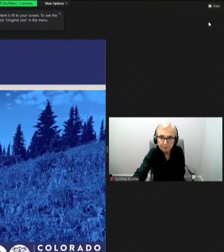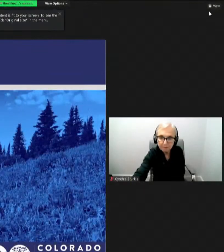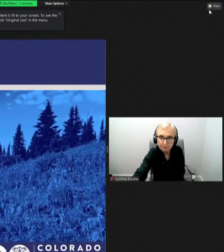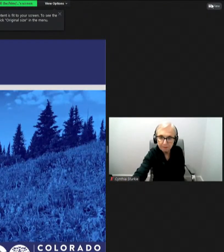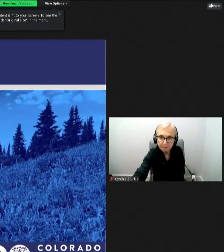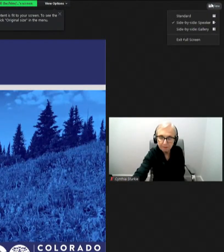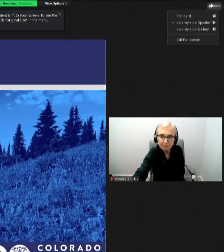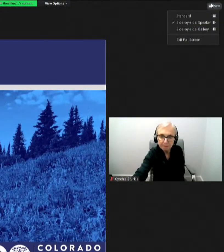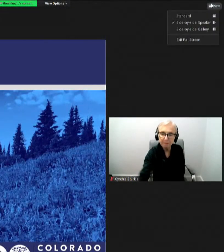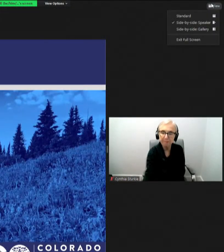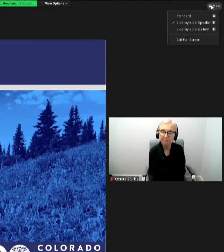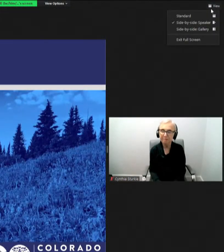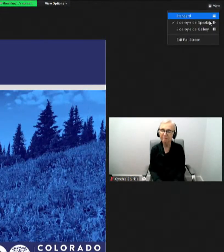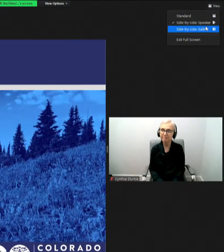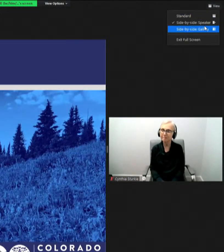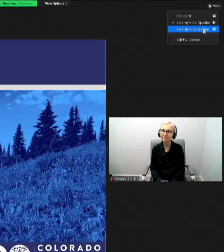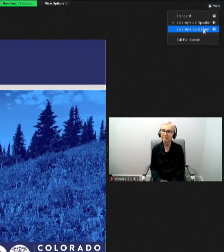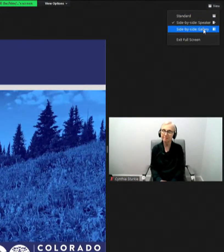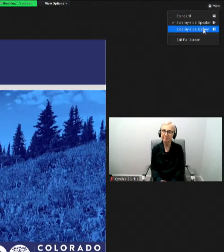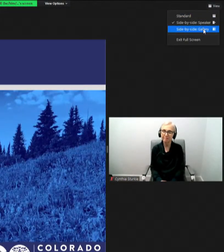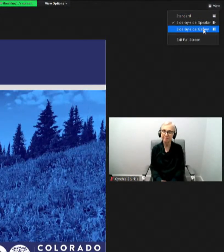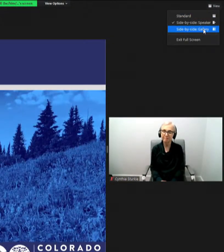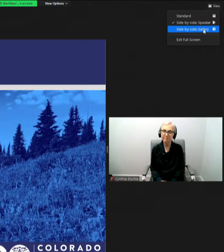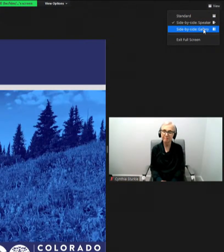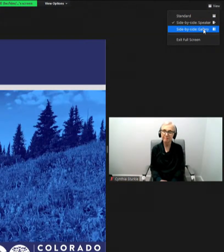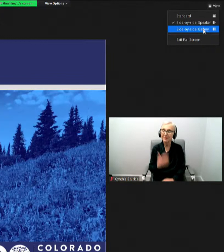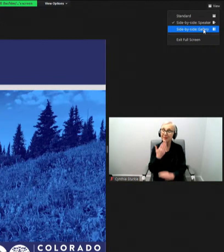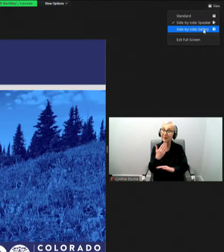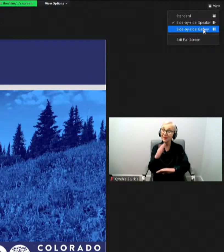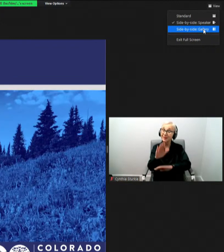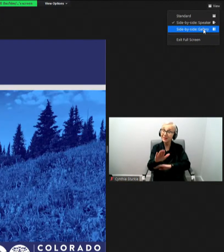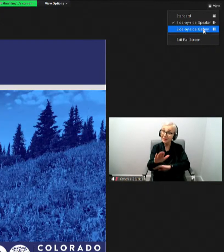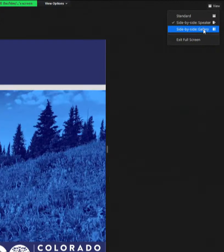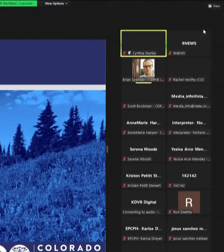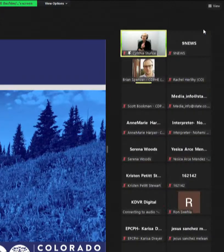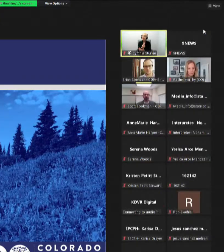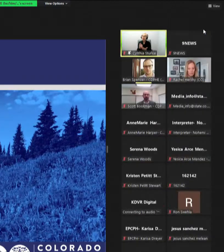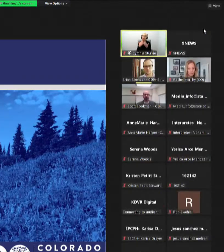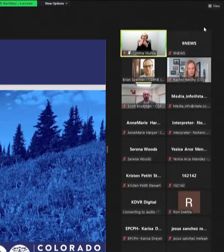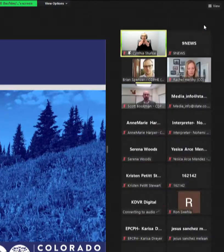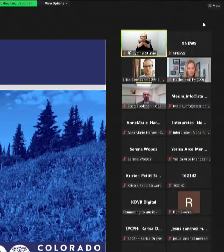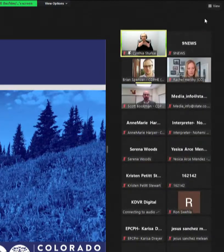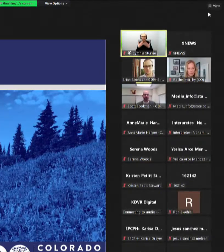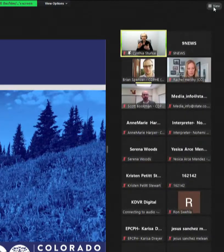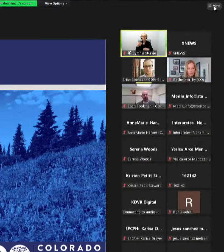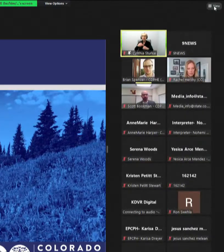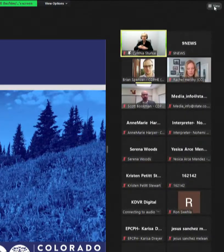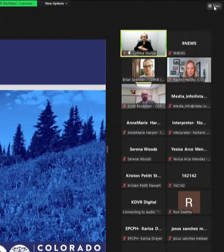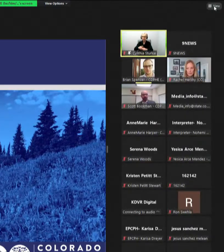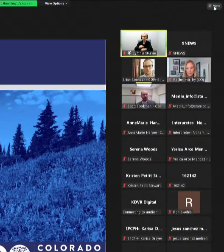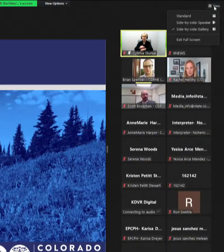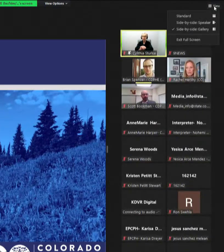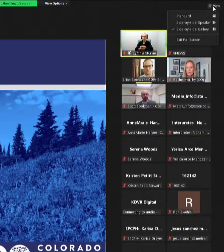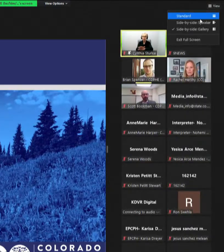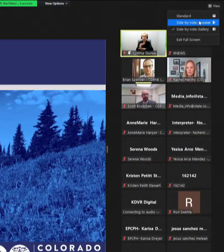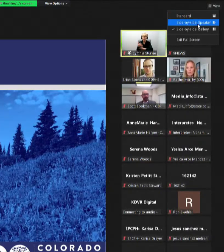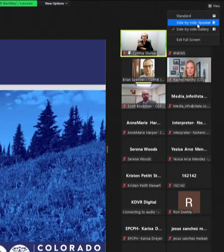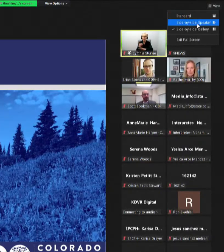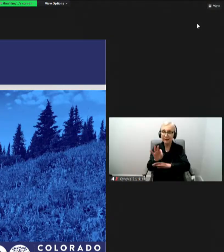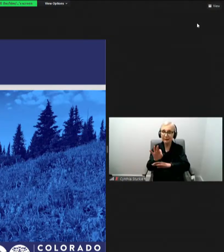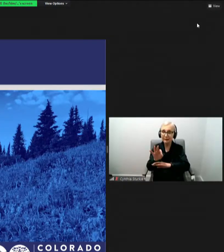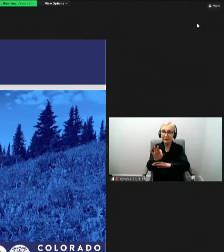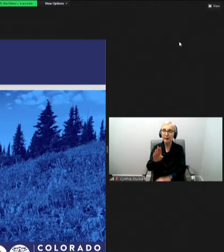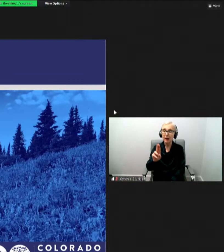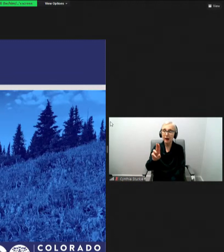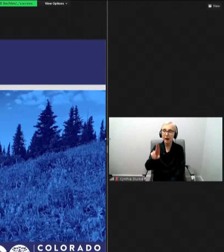Recording in progress. Good afternoon, everyone. Thank you for joining us for another COVID-19 media update. A